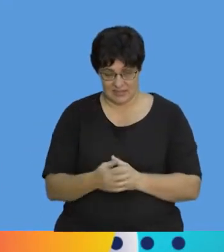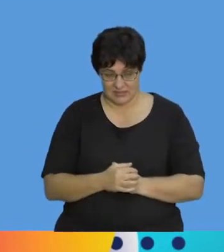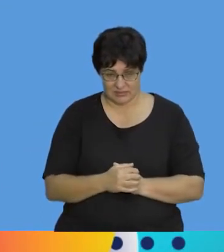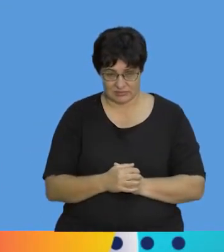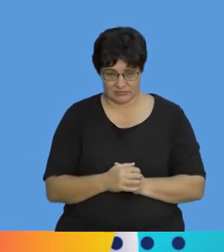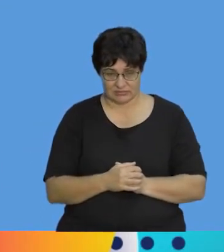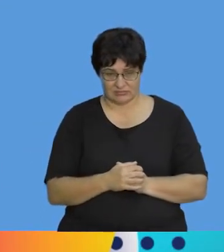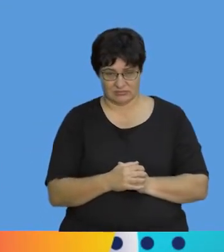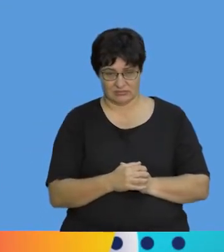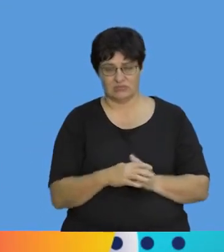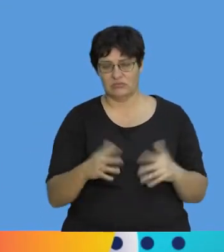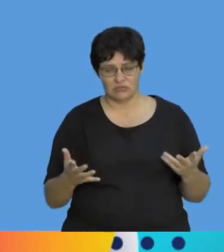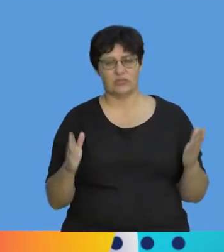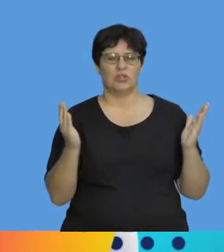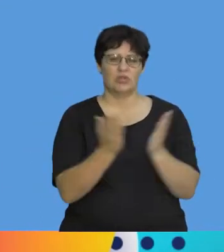for